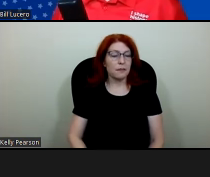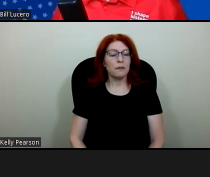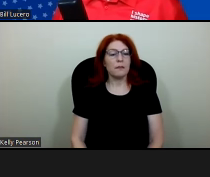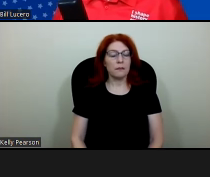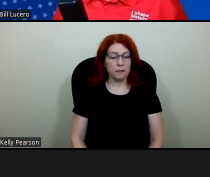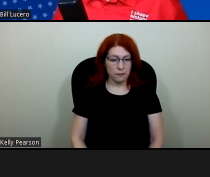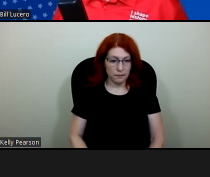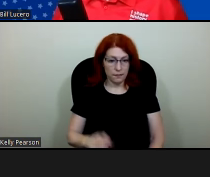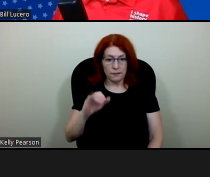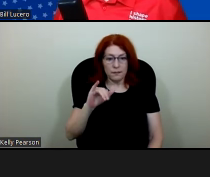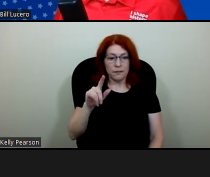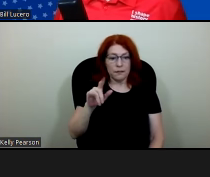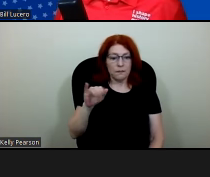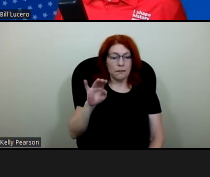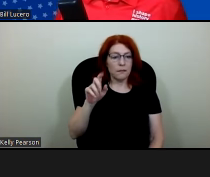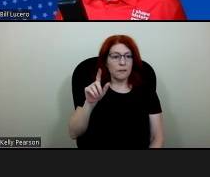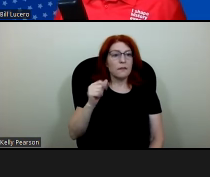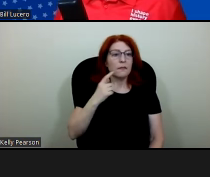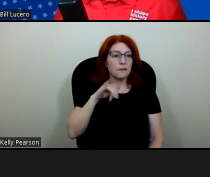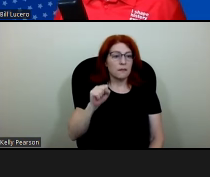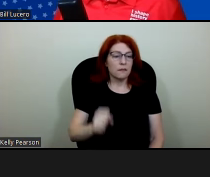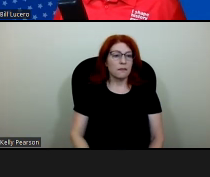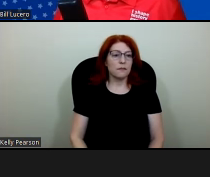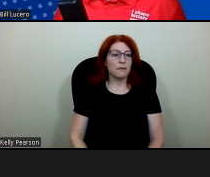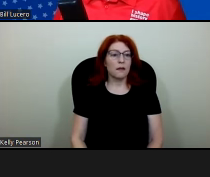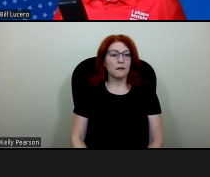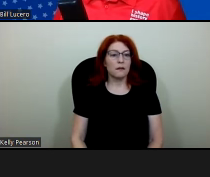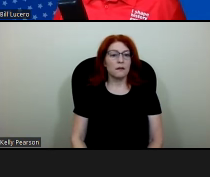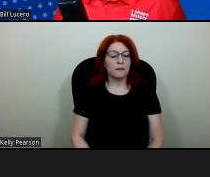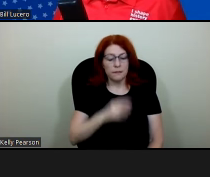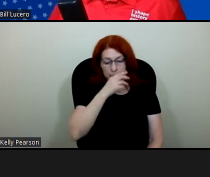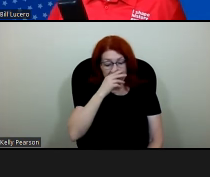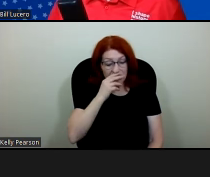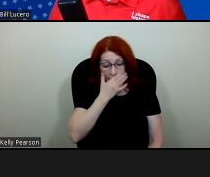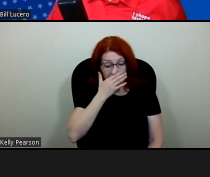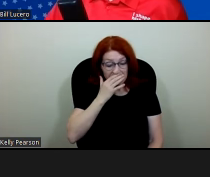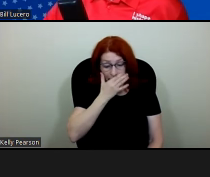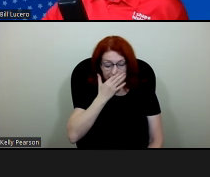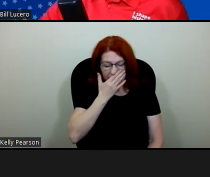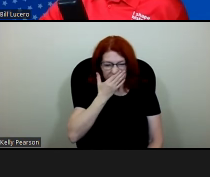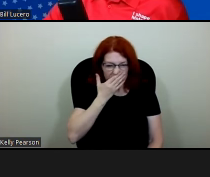Isabella says yes. Who else? Anybody else?